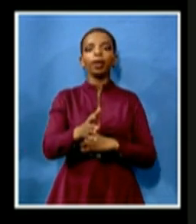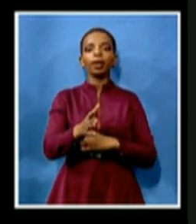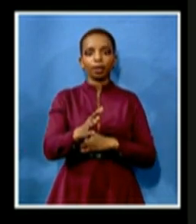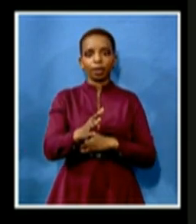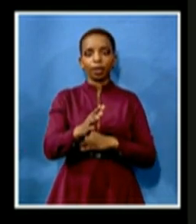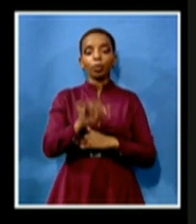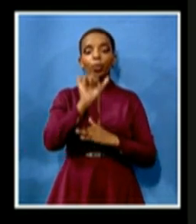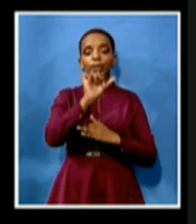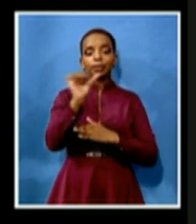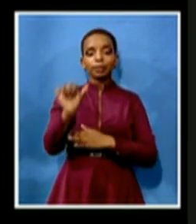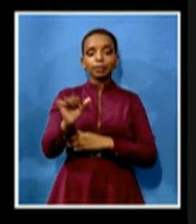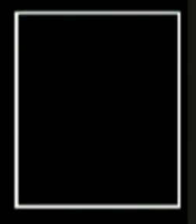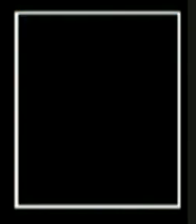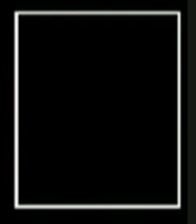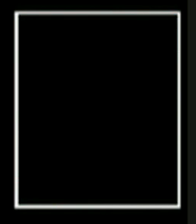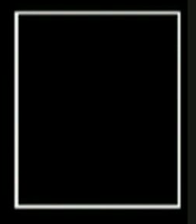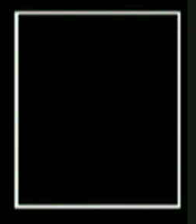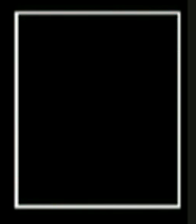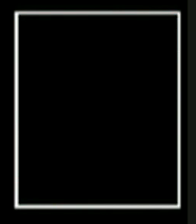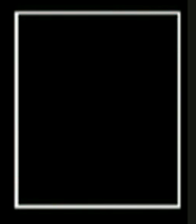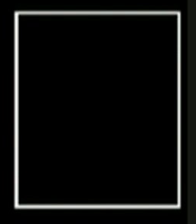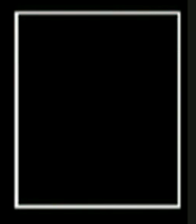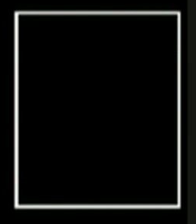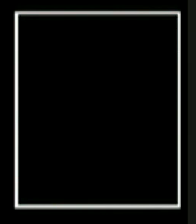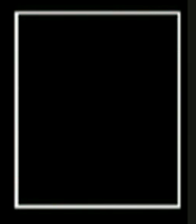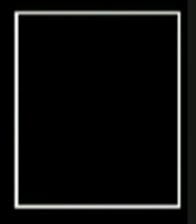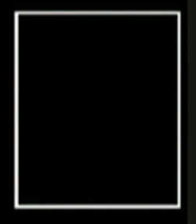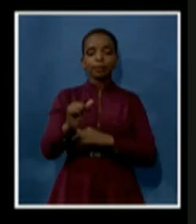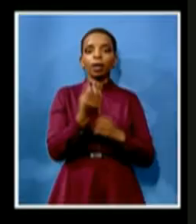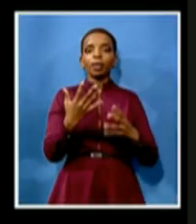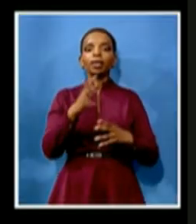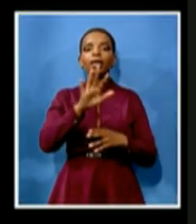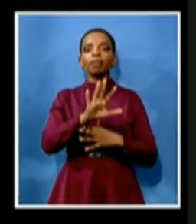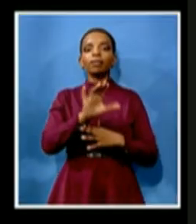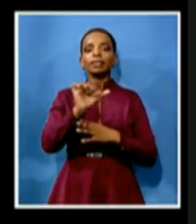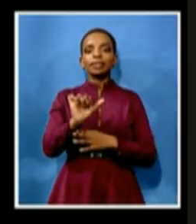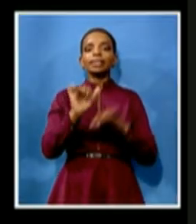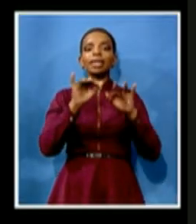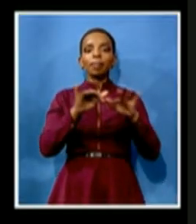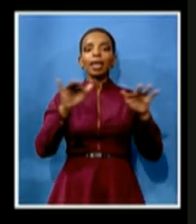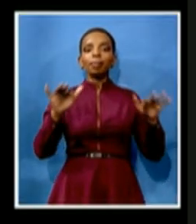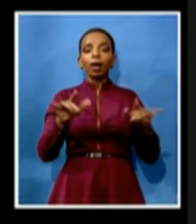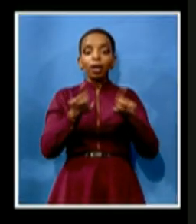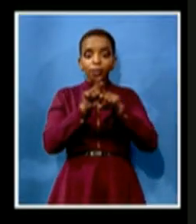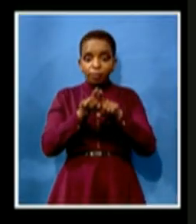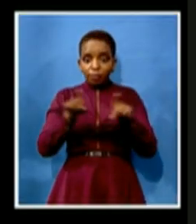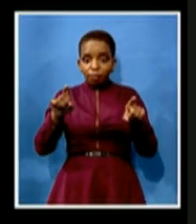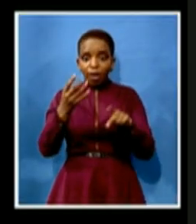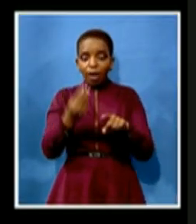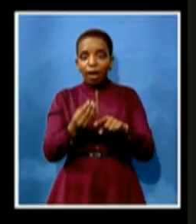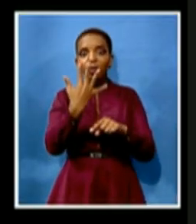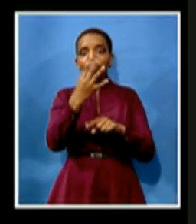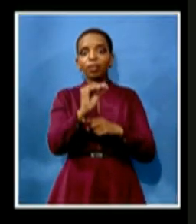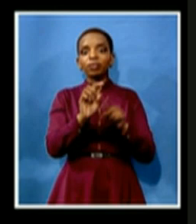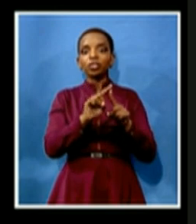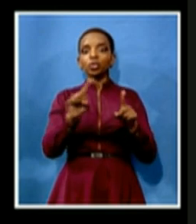fully 56 peaked in a very tight range of 50 to 80 days after their first